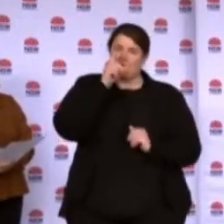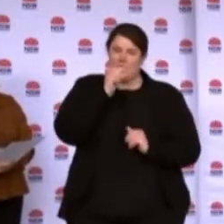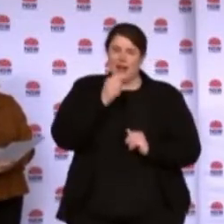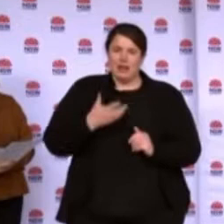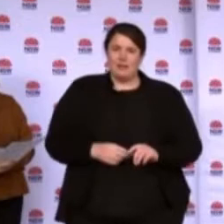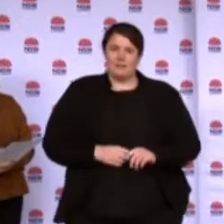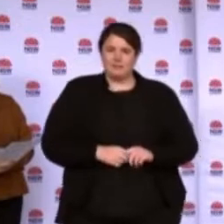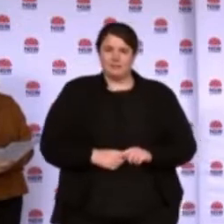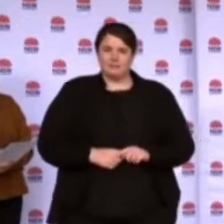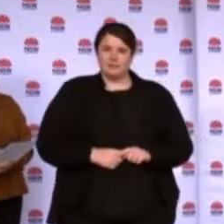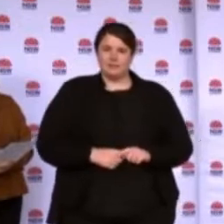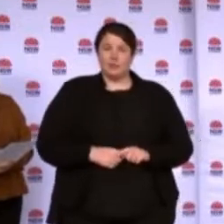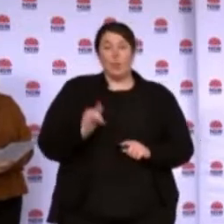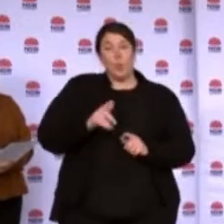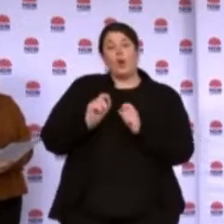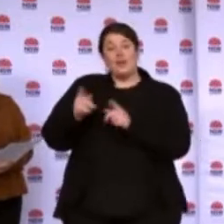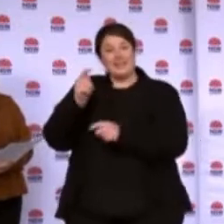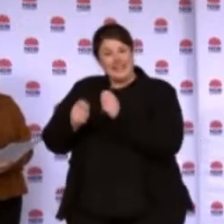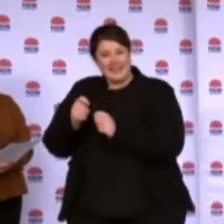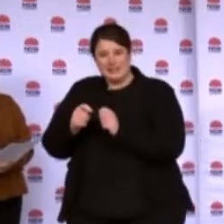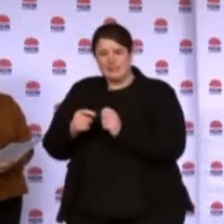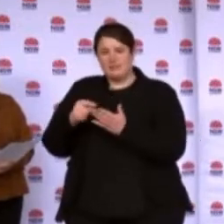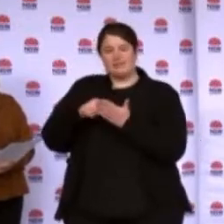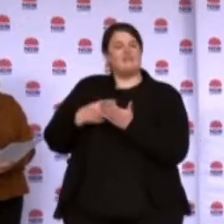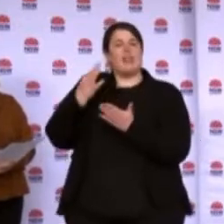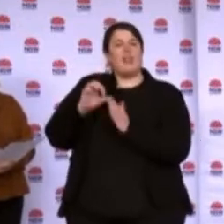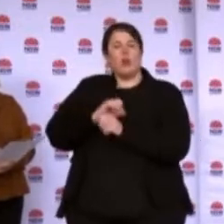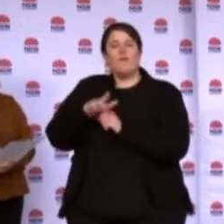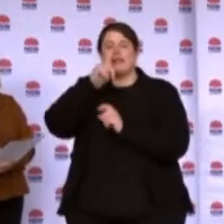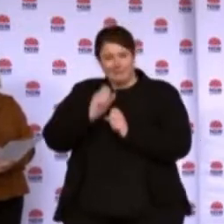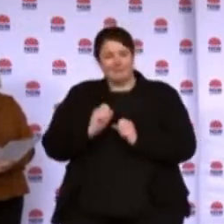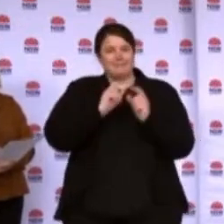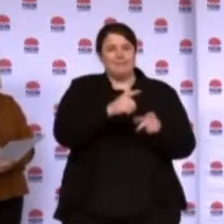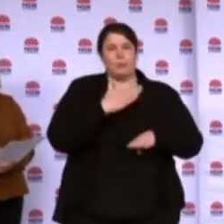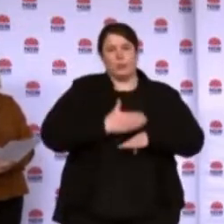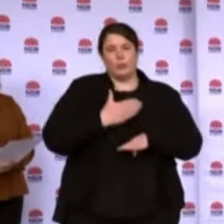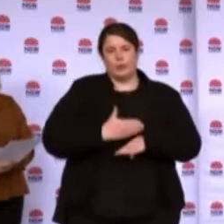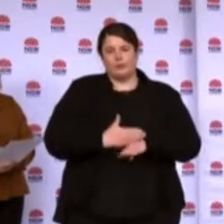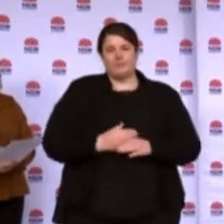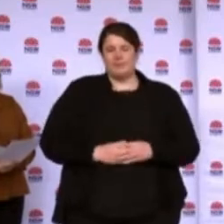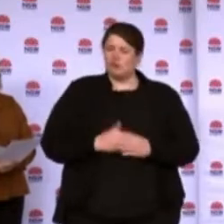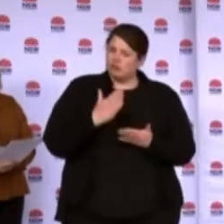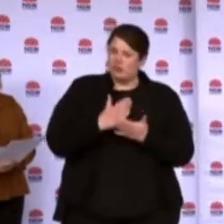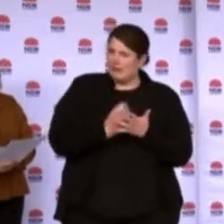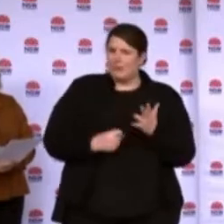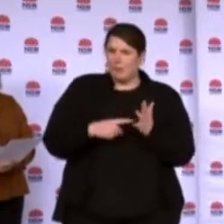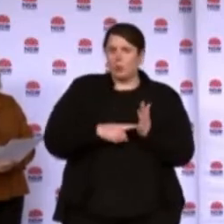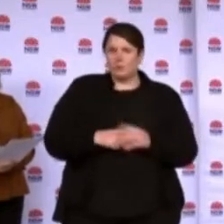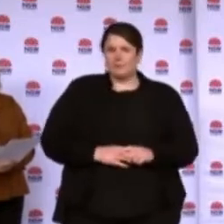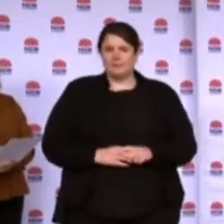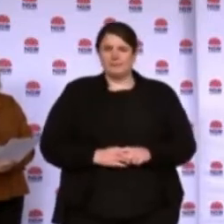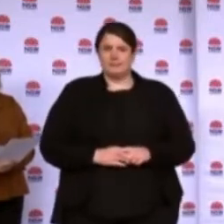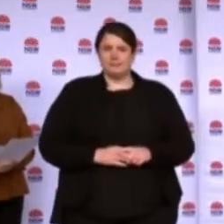assure that you're a negative COVID test before you proceed to your normal activities. And that is really, really important for us to